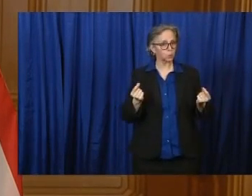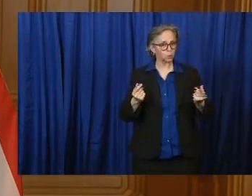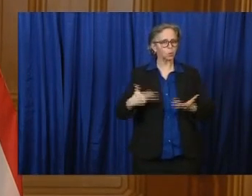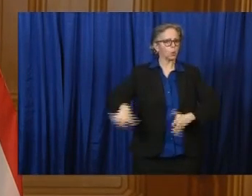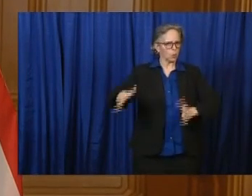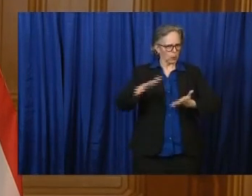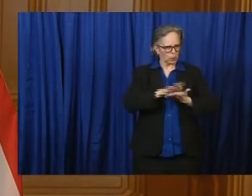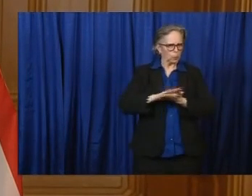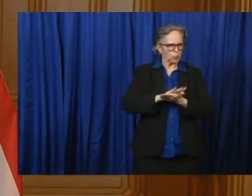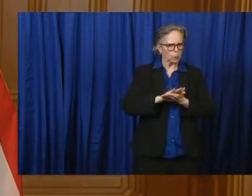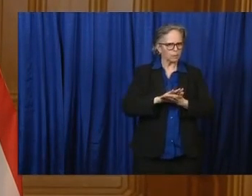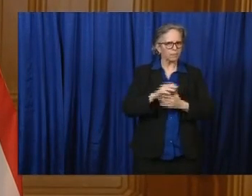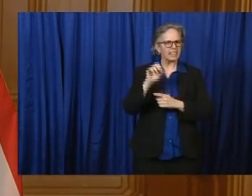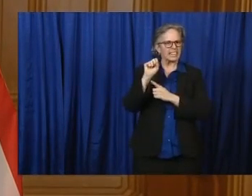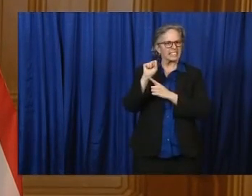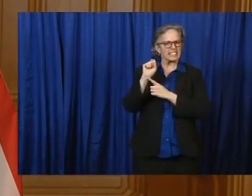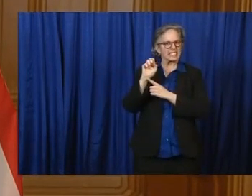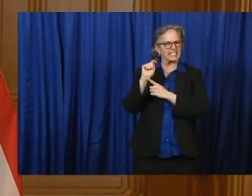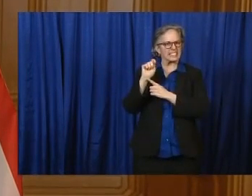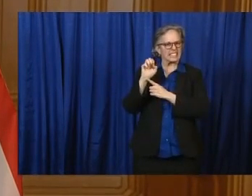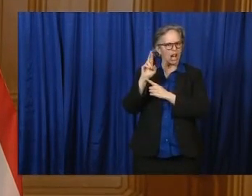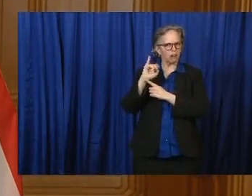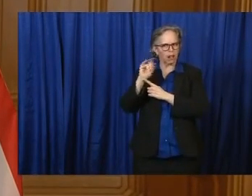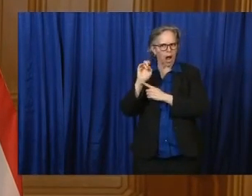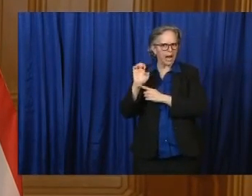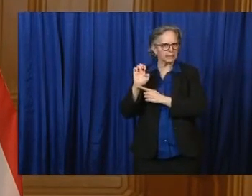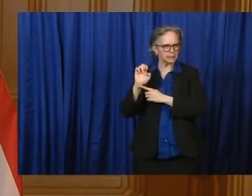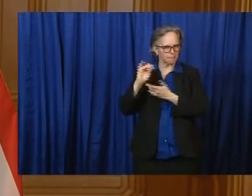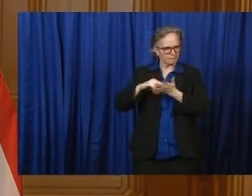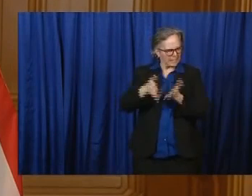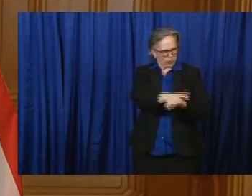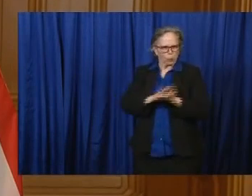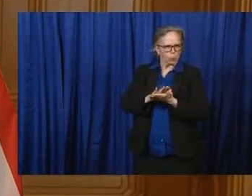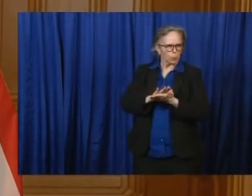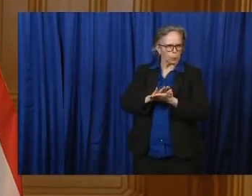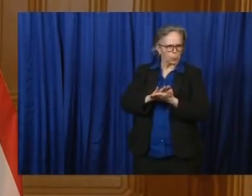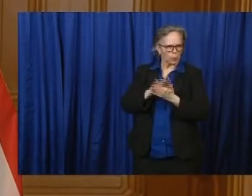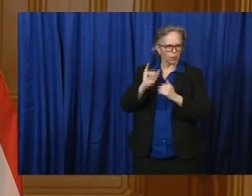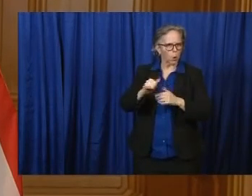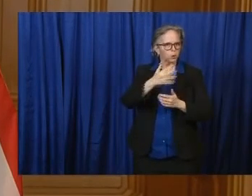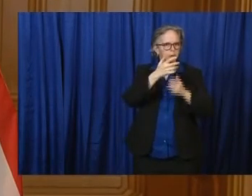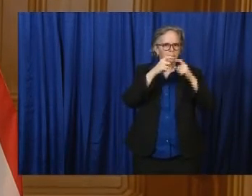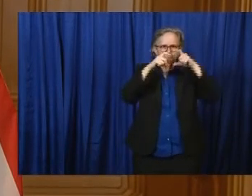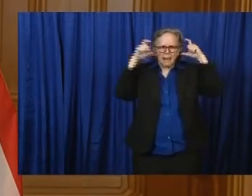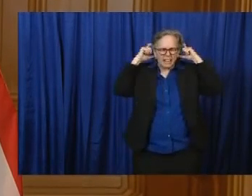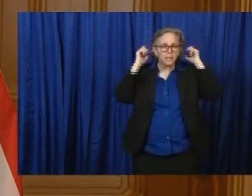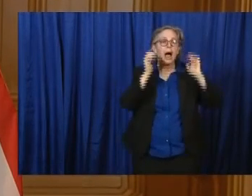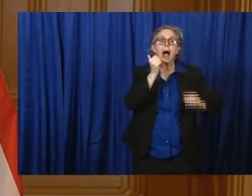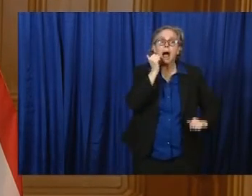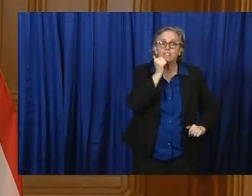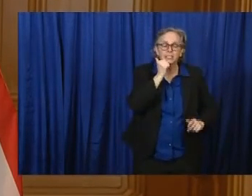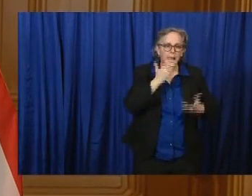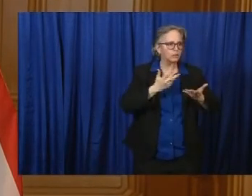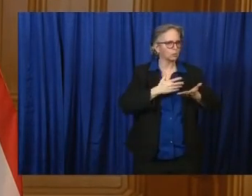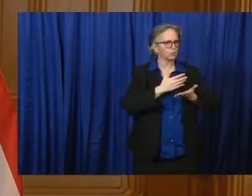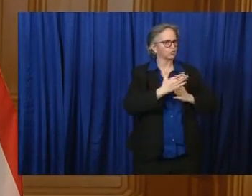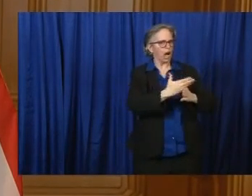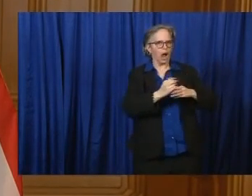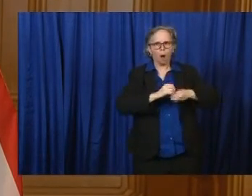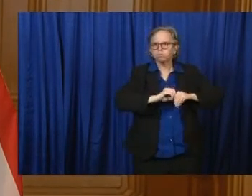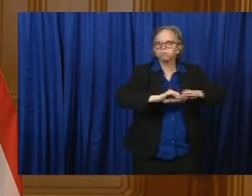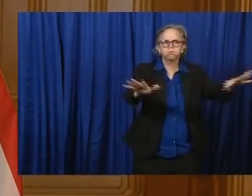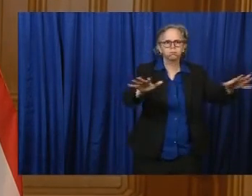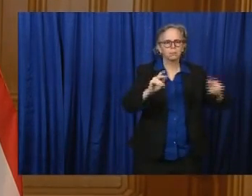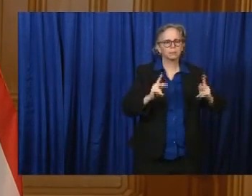to sterilize these at a very, very high rate every single day. And so we are very happy about that.